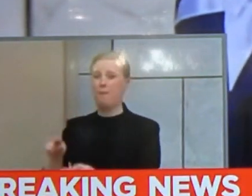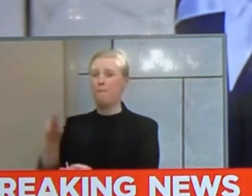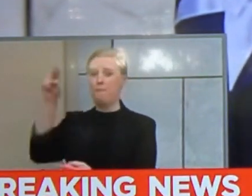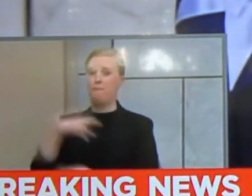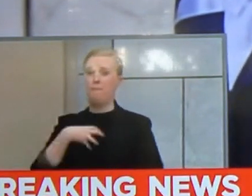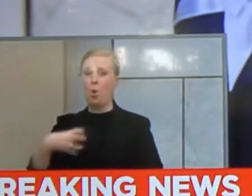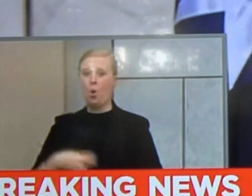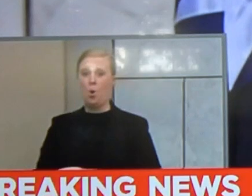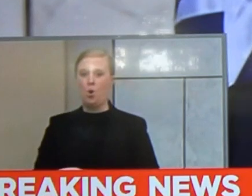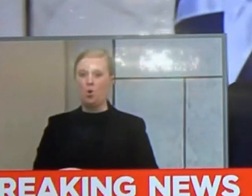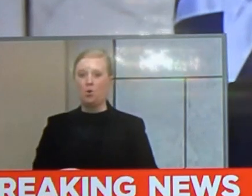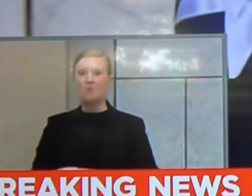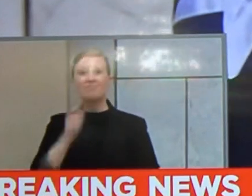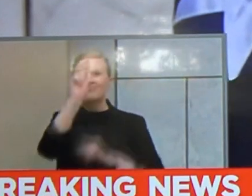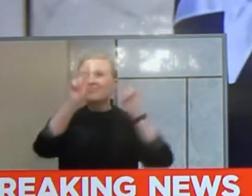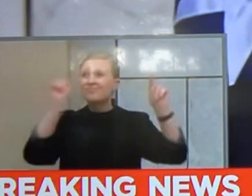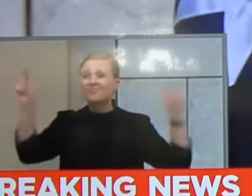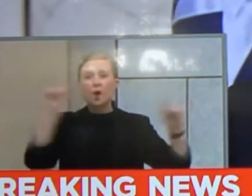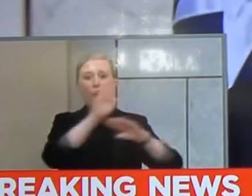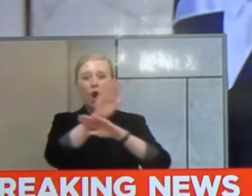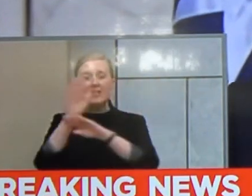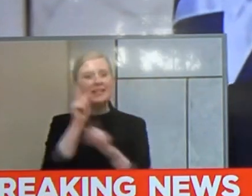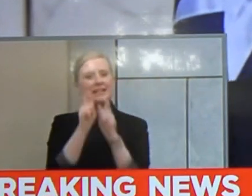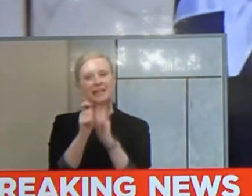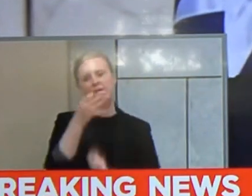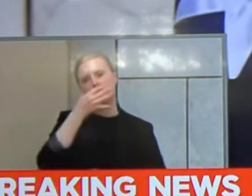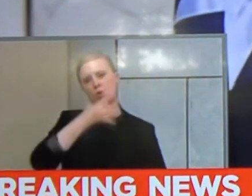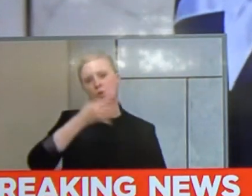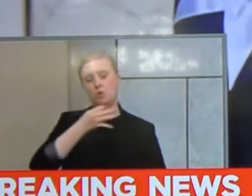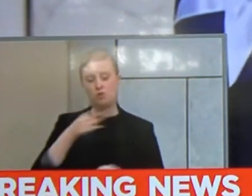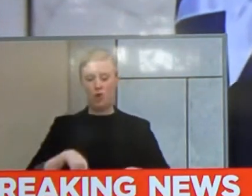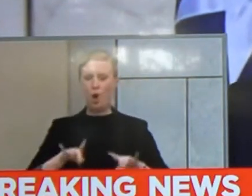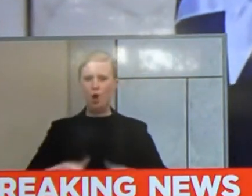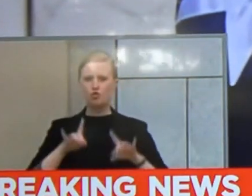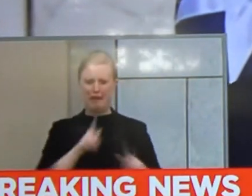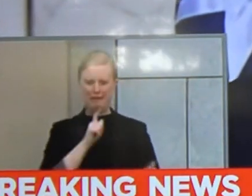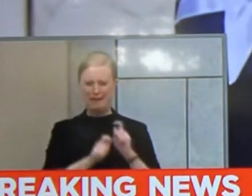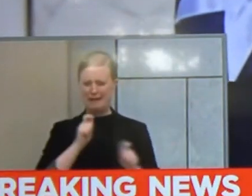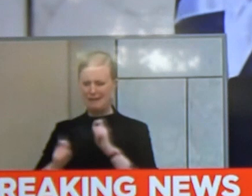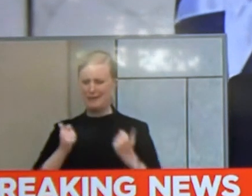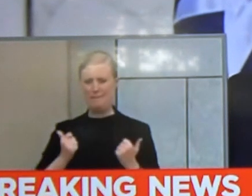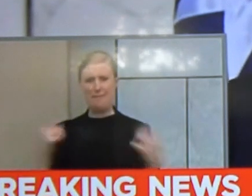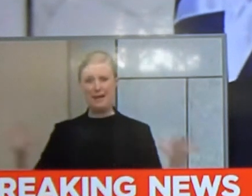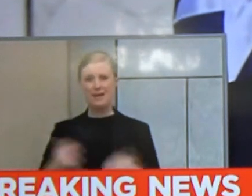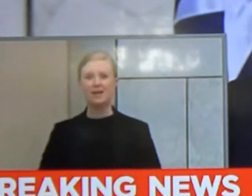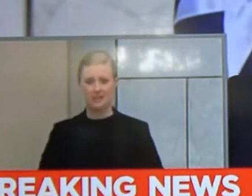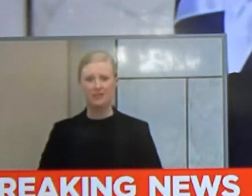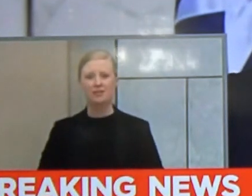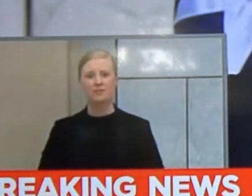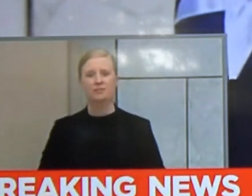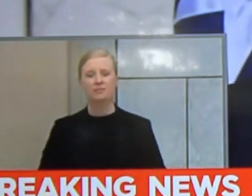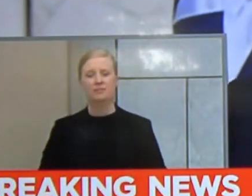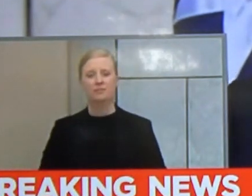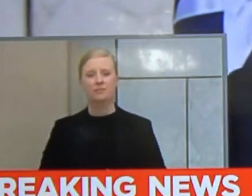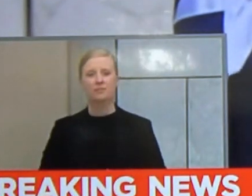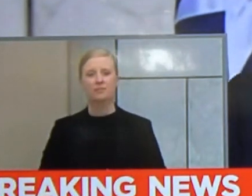the world got onto all of those original cases out of Wuhan in January and contained them. That's why